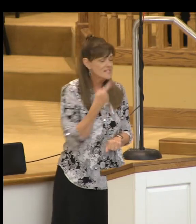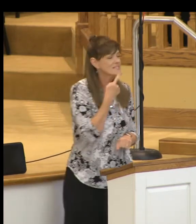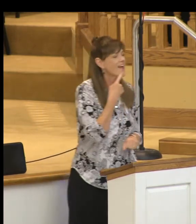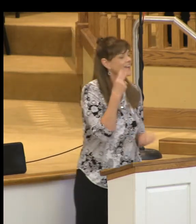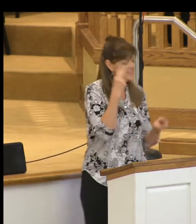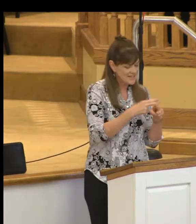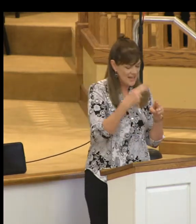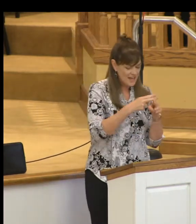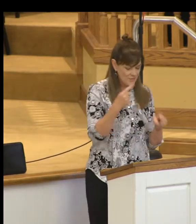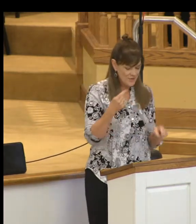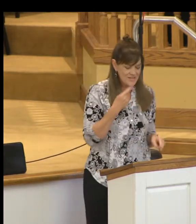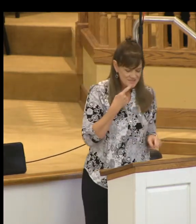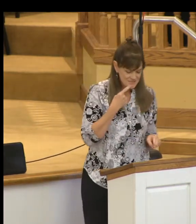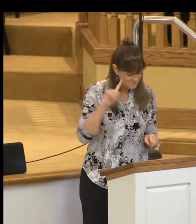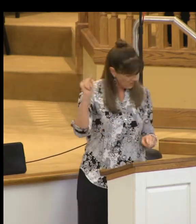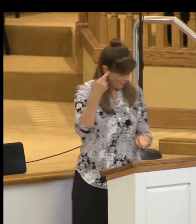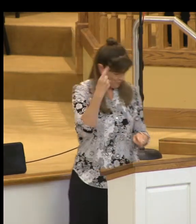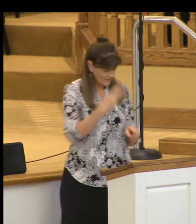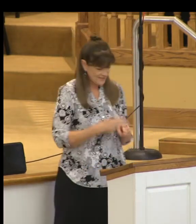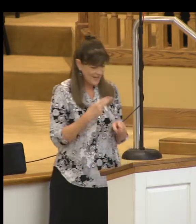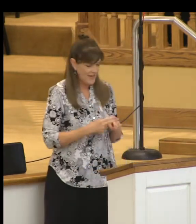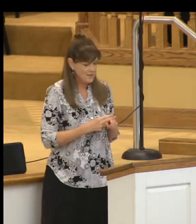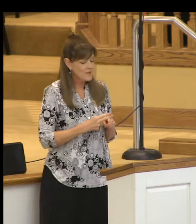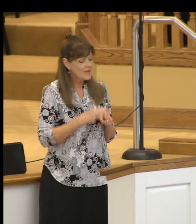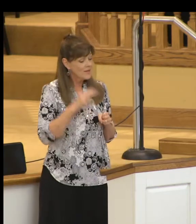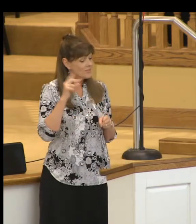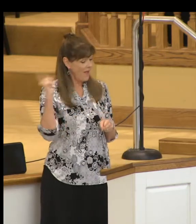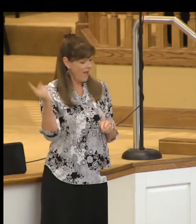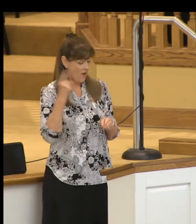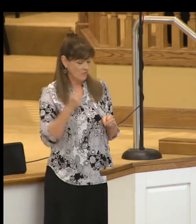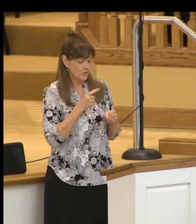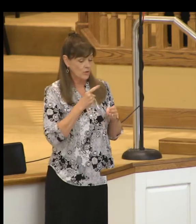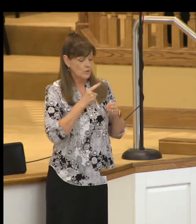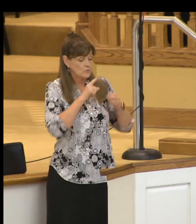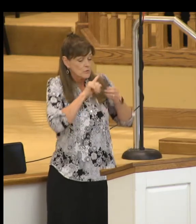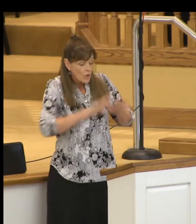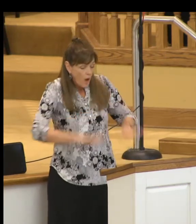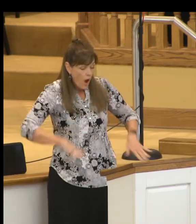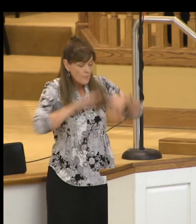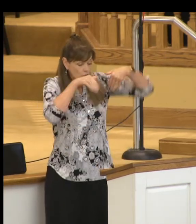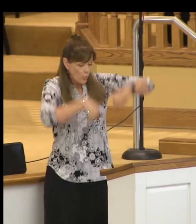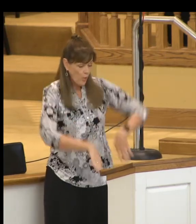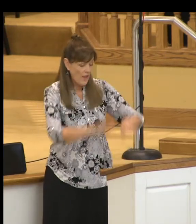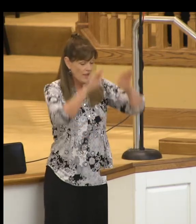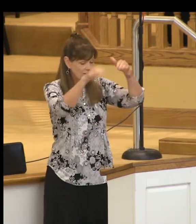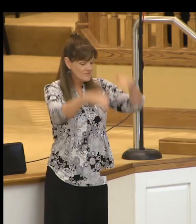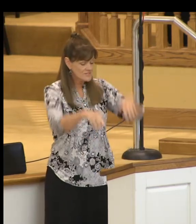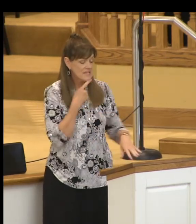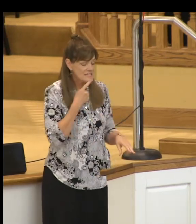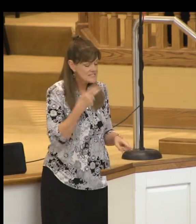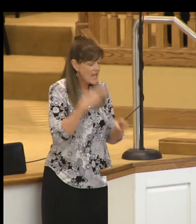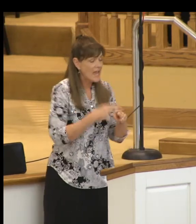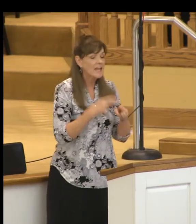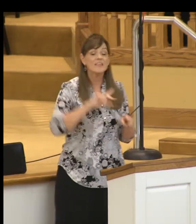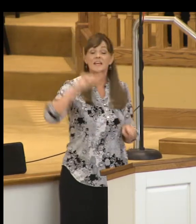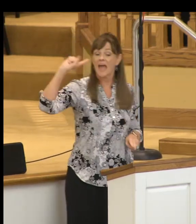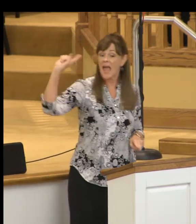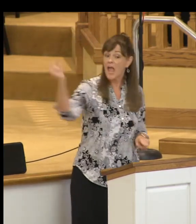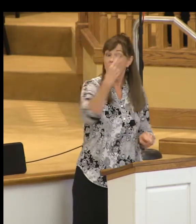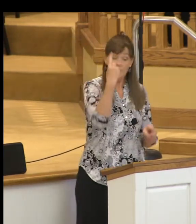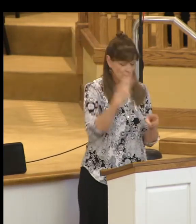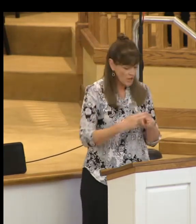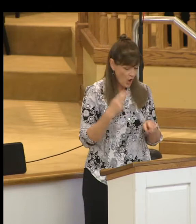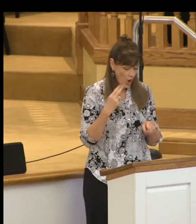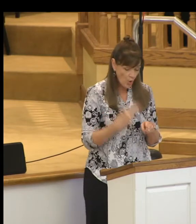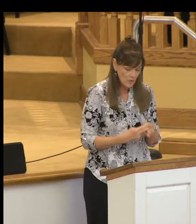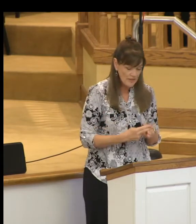say the name, the only name that's ever calmed the waves. Say the